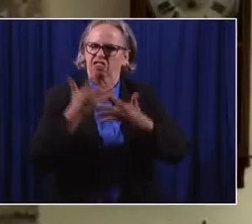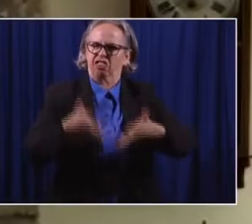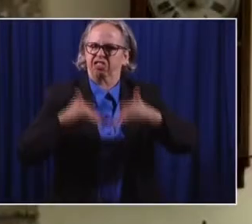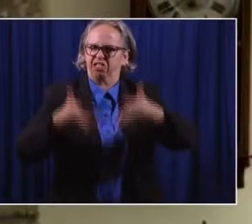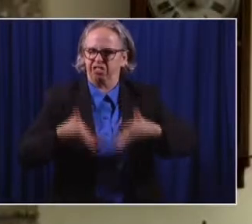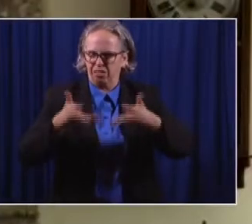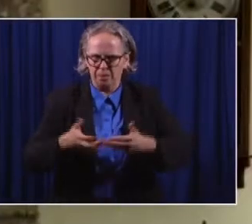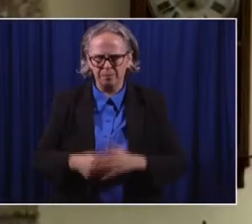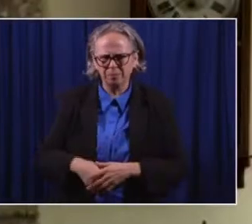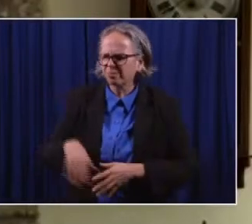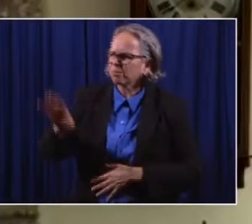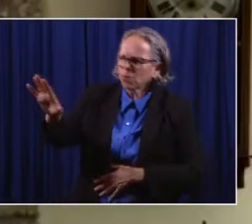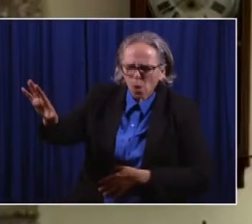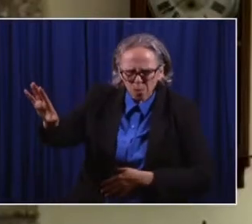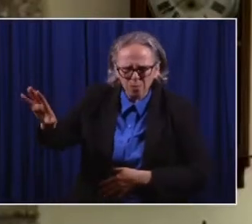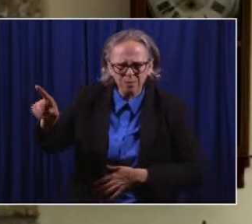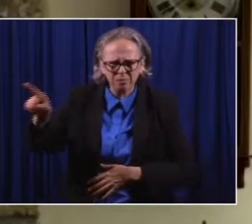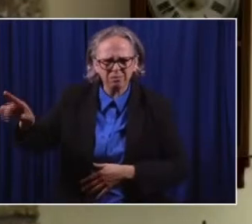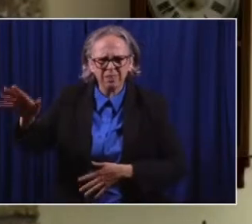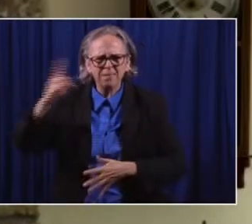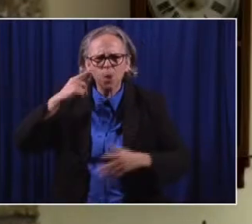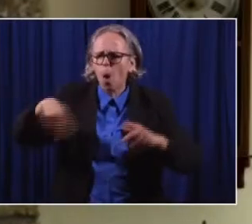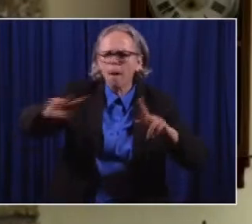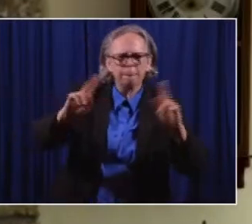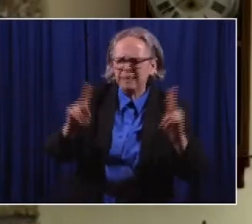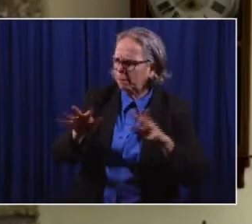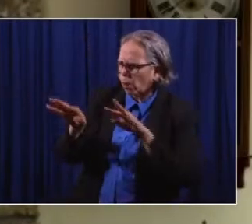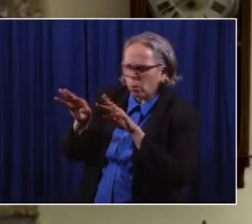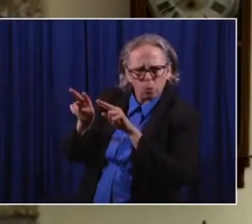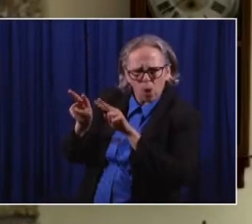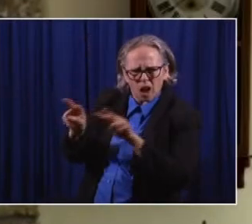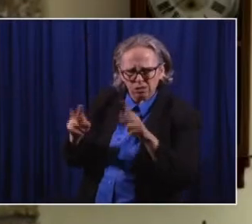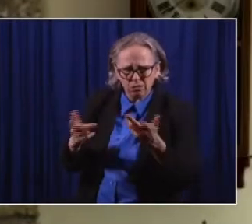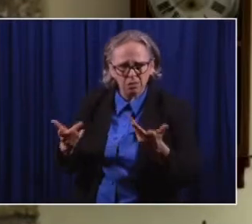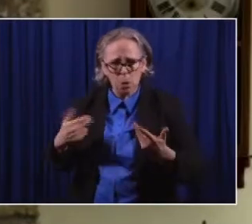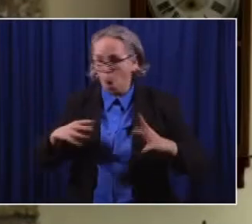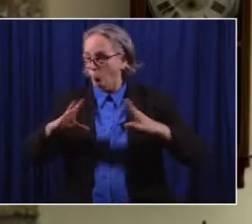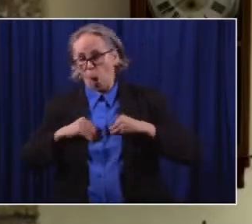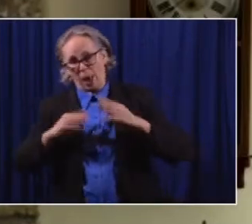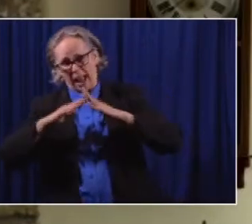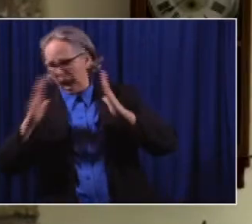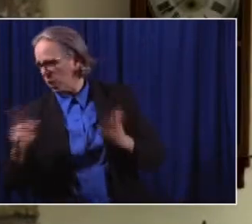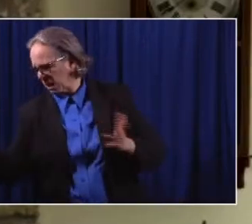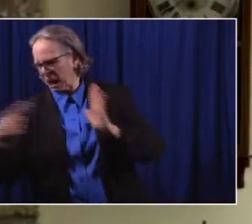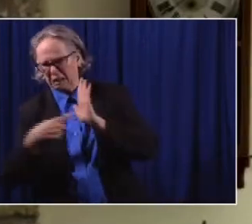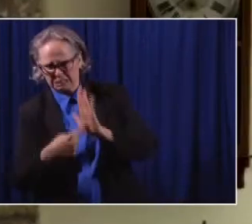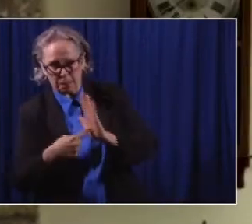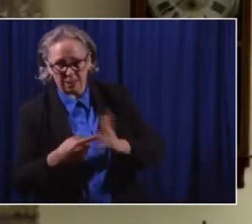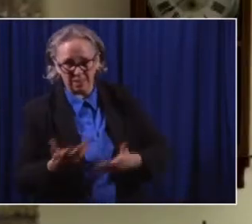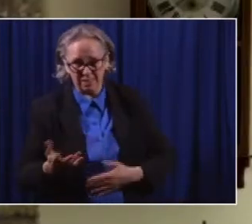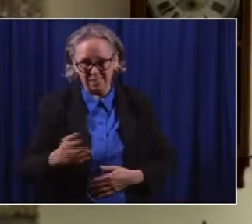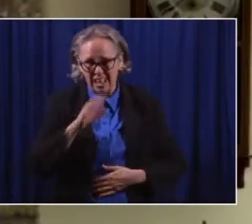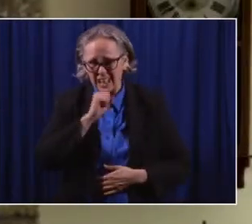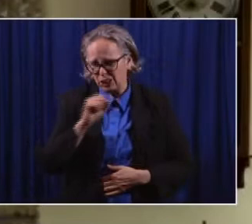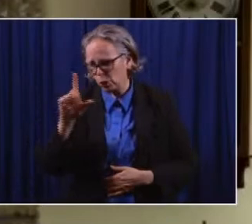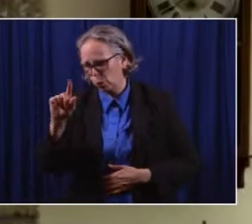So for our viewers out there, let's say they own a house. Let's say it's a 20-year-old house.